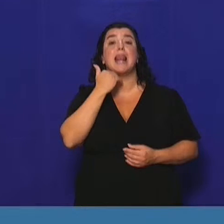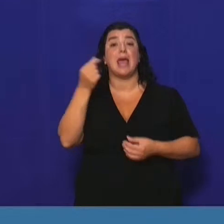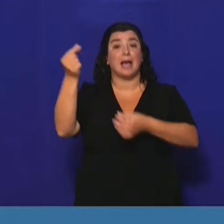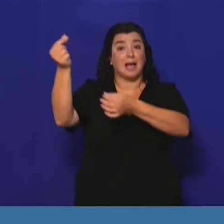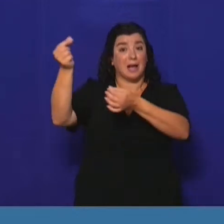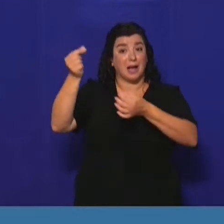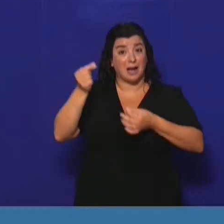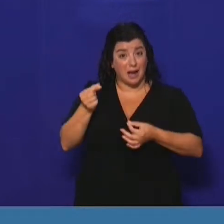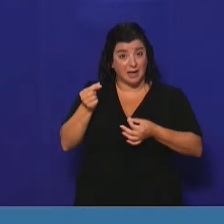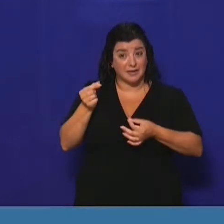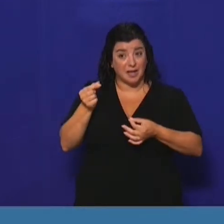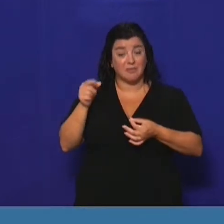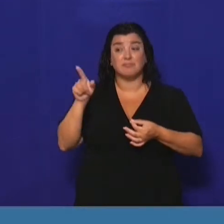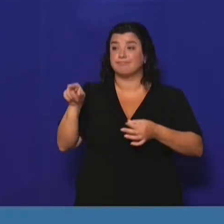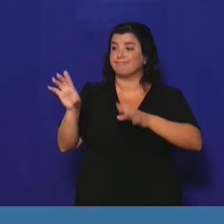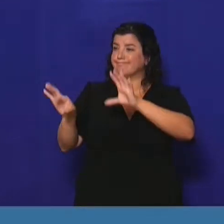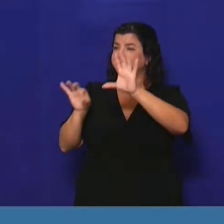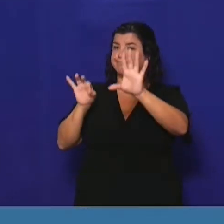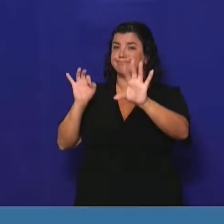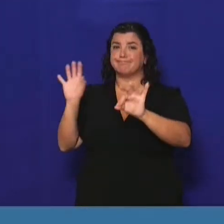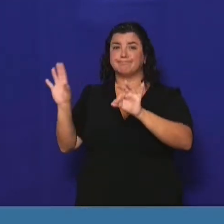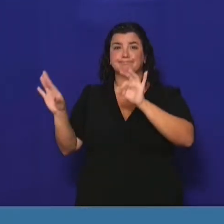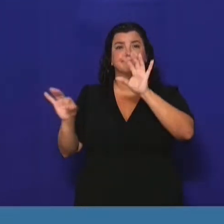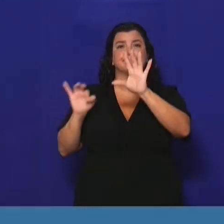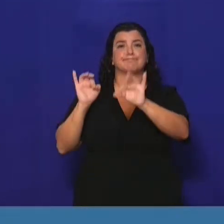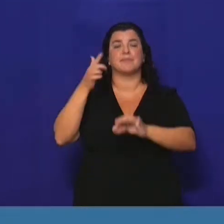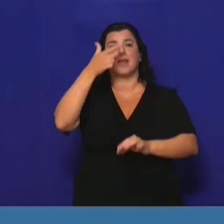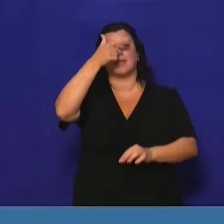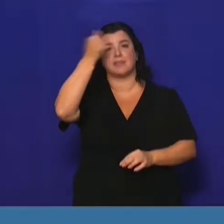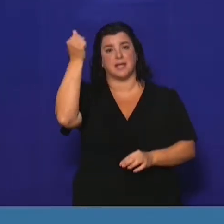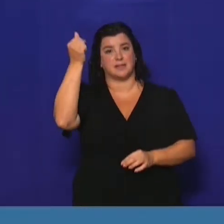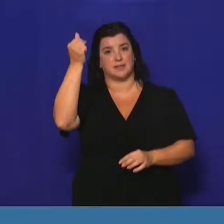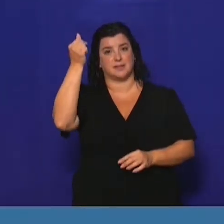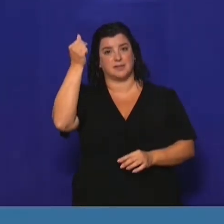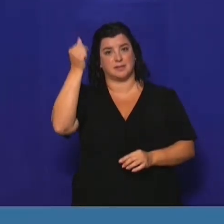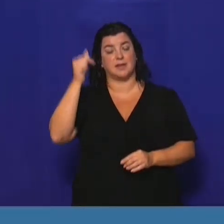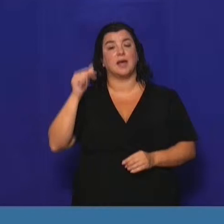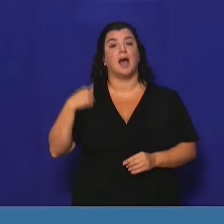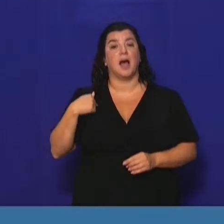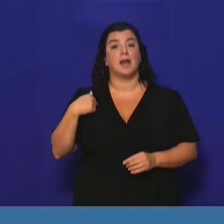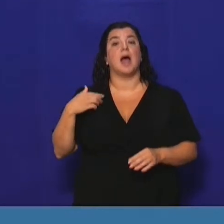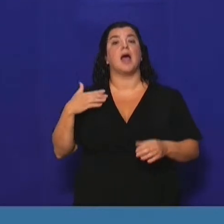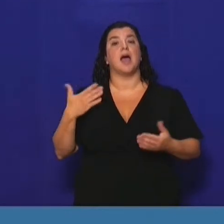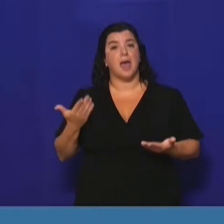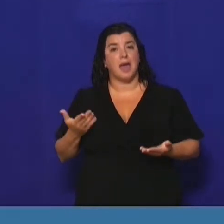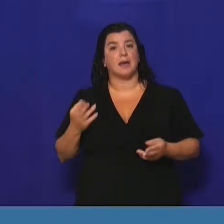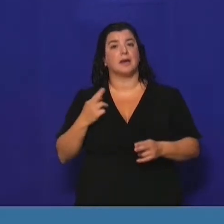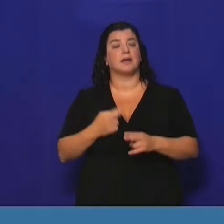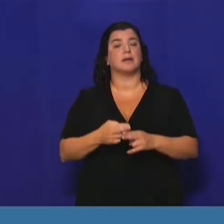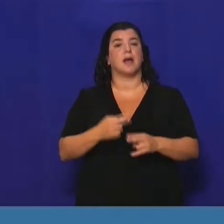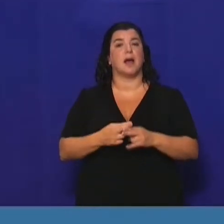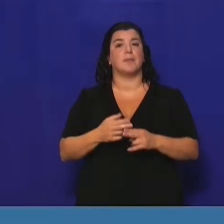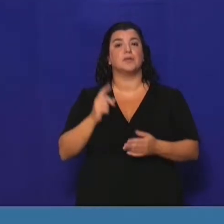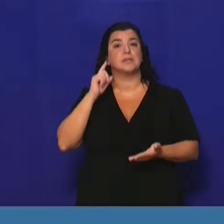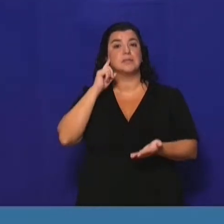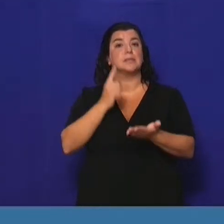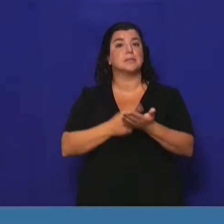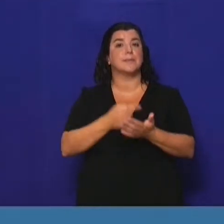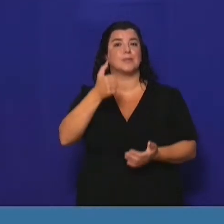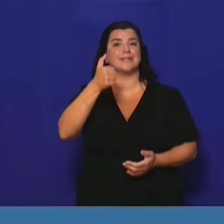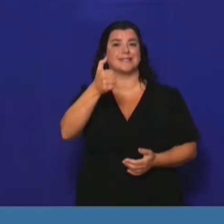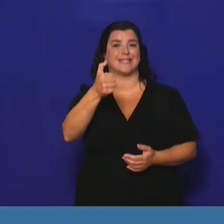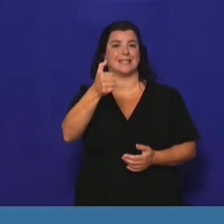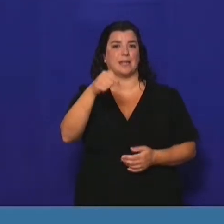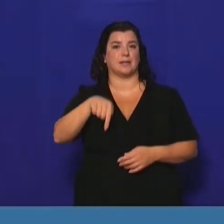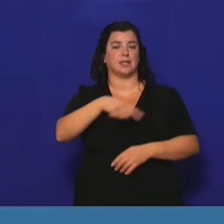they will be randomly selected for testing. And in fact, this is how we actually identified 6 people over the past